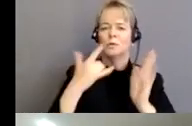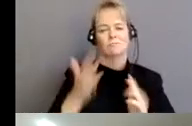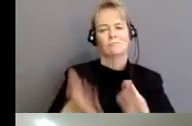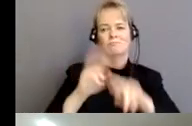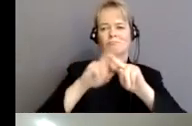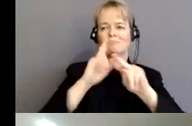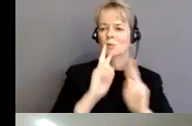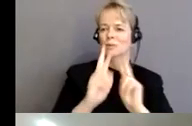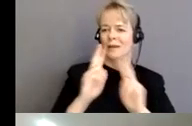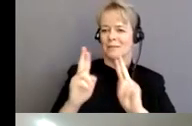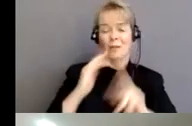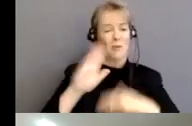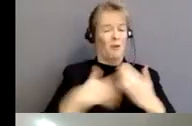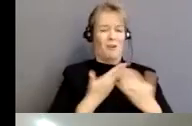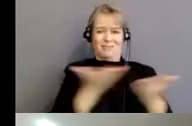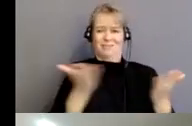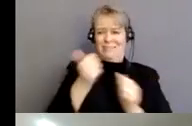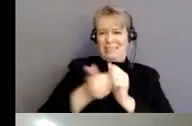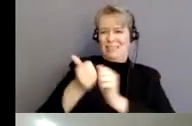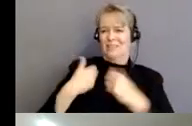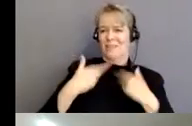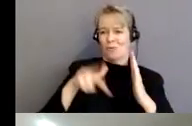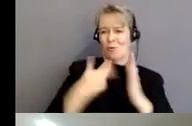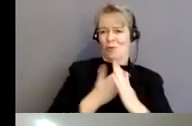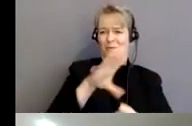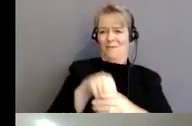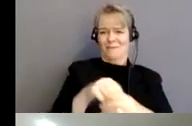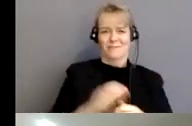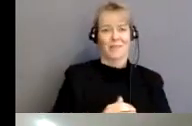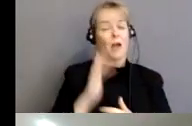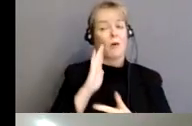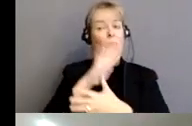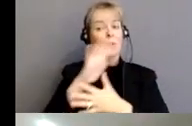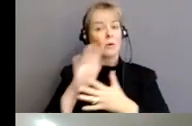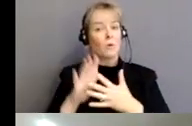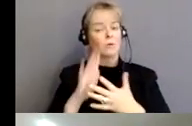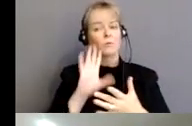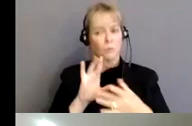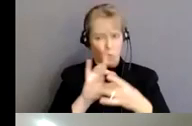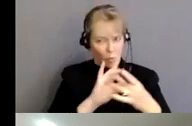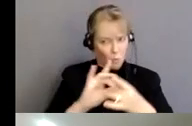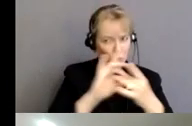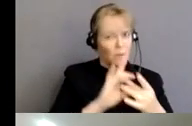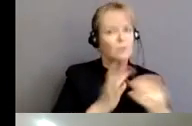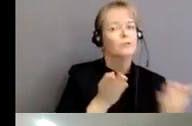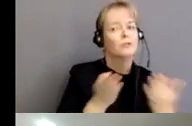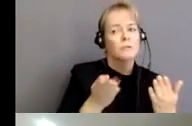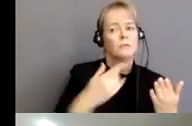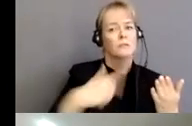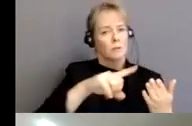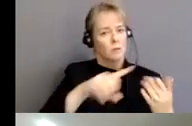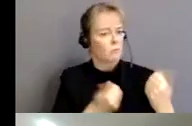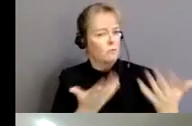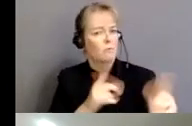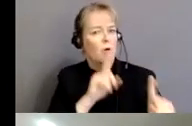that. So our priorities, as I briefly mentioned, is that we play a role in coordinating services in response to elder abuse,